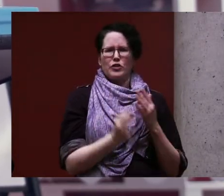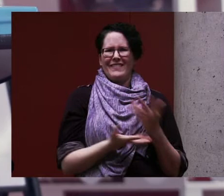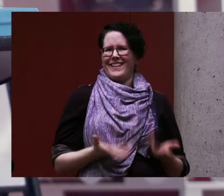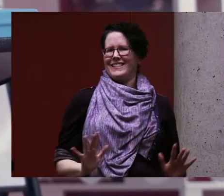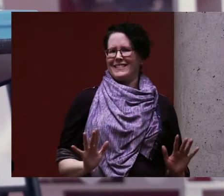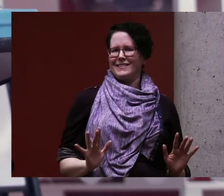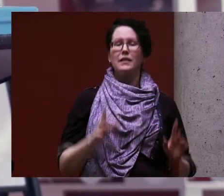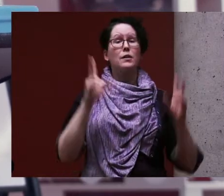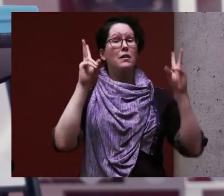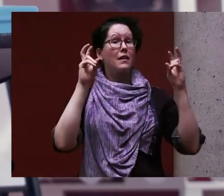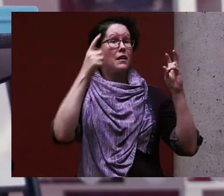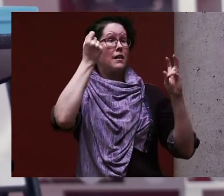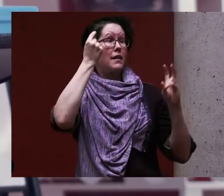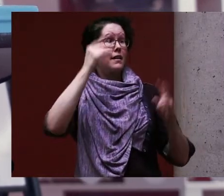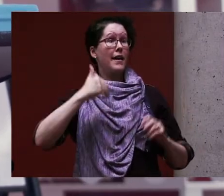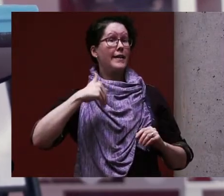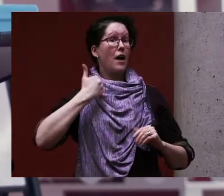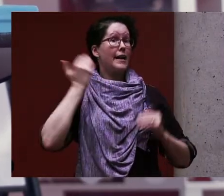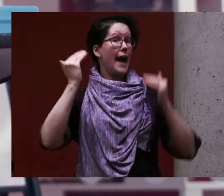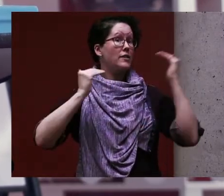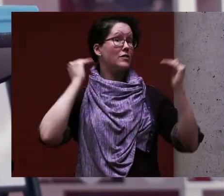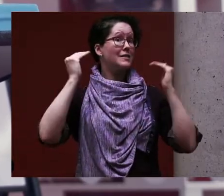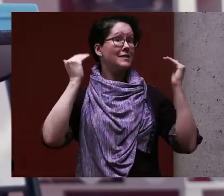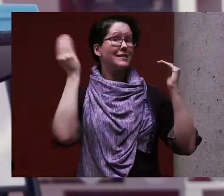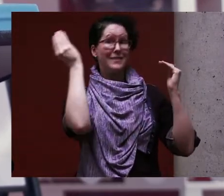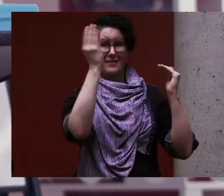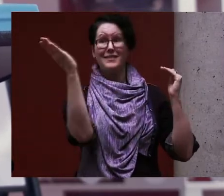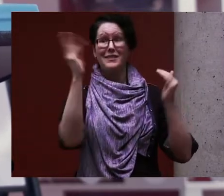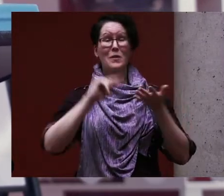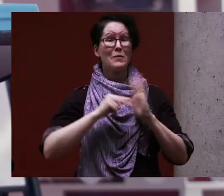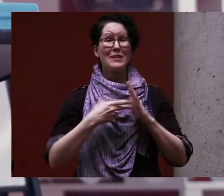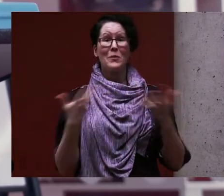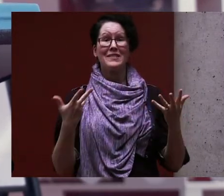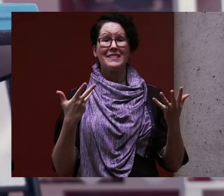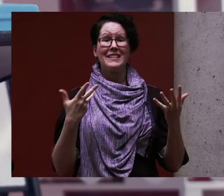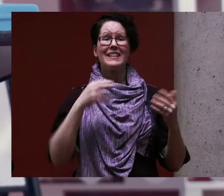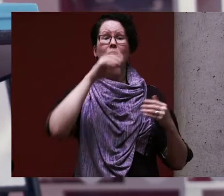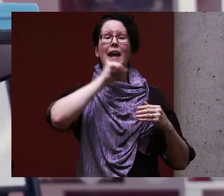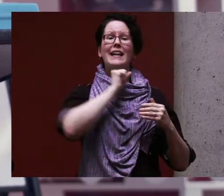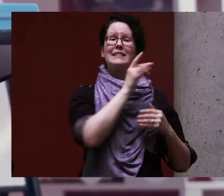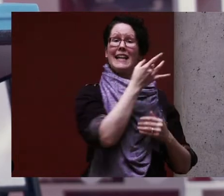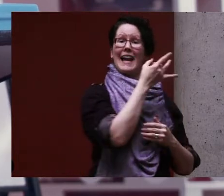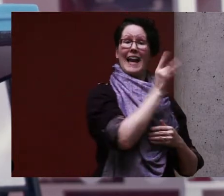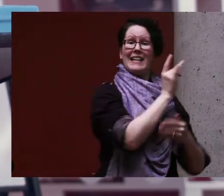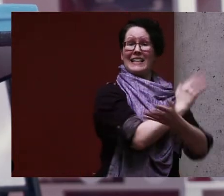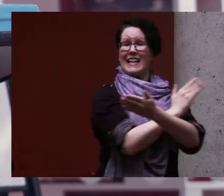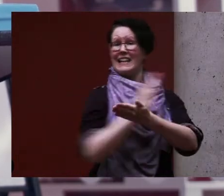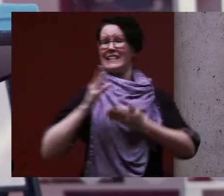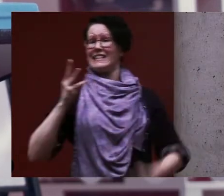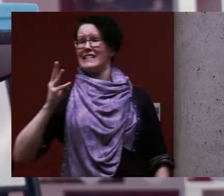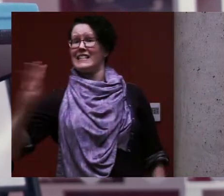they say young adult, what they mean, ladies and gentlemen, is anybody age 18 to